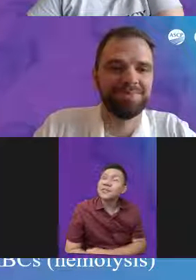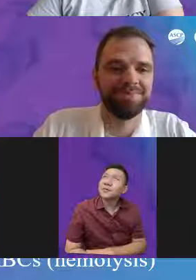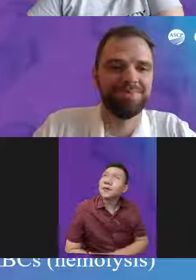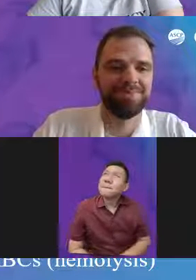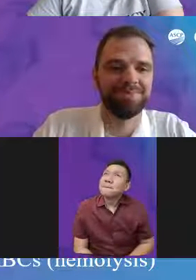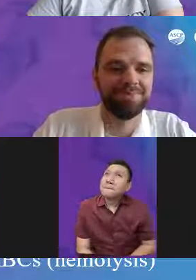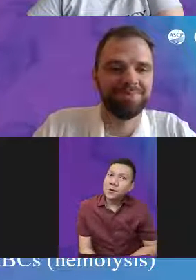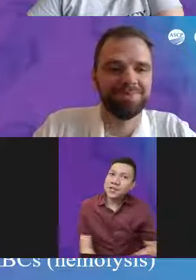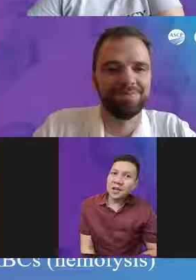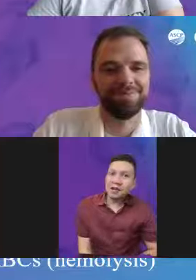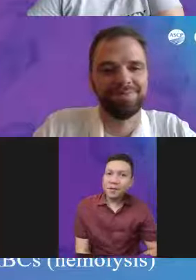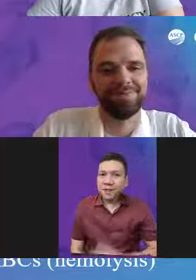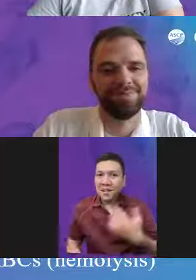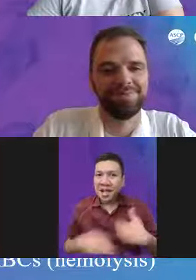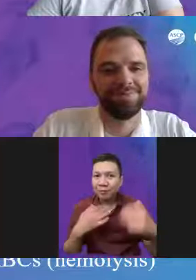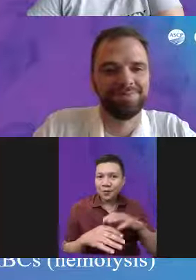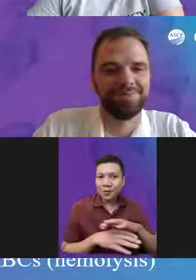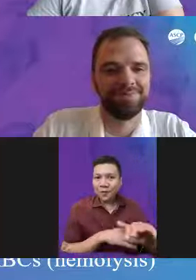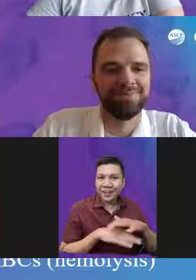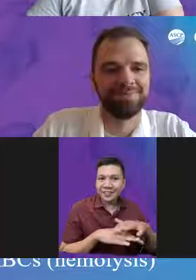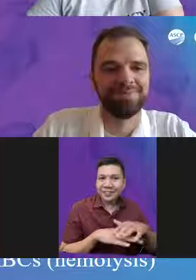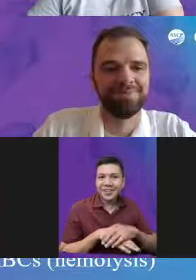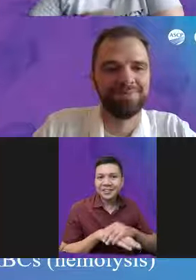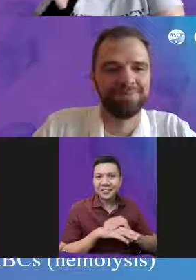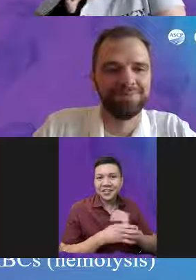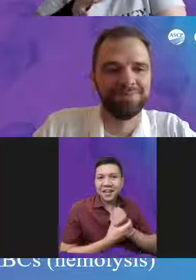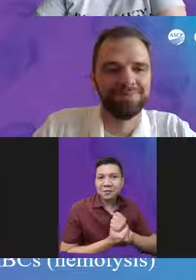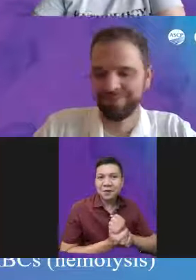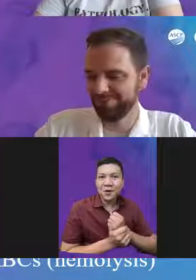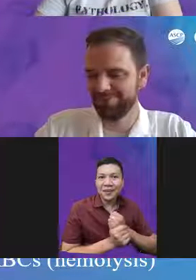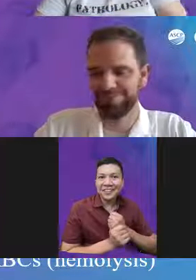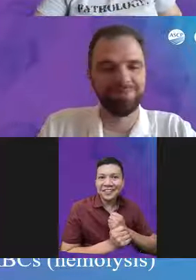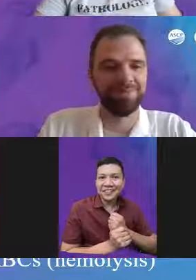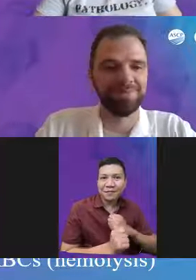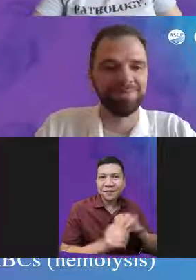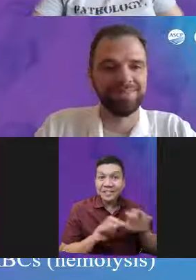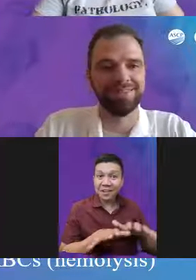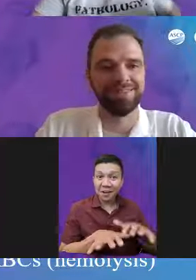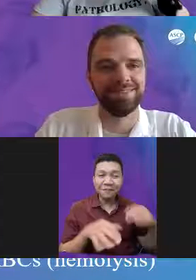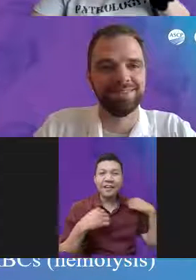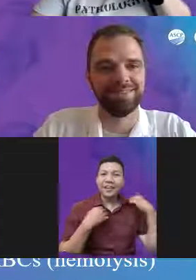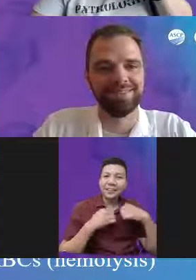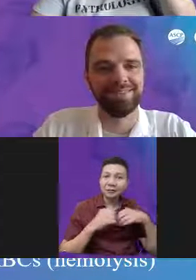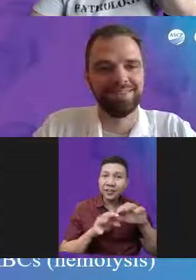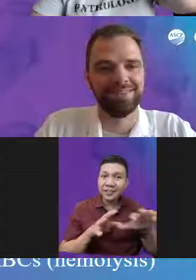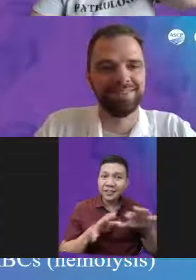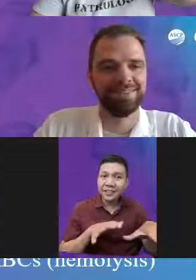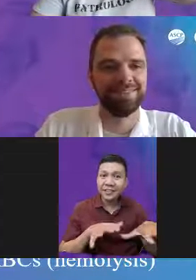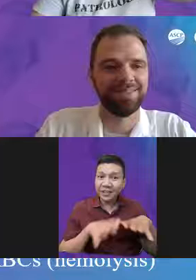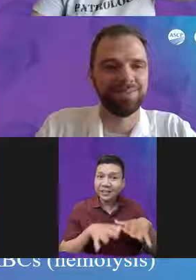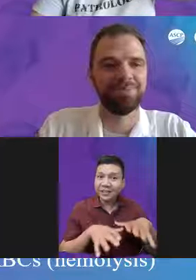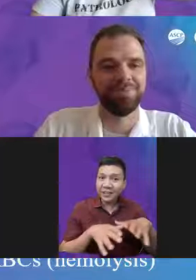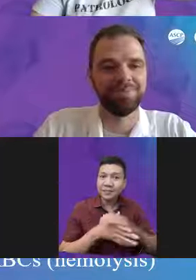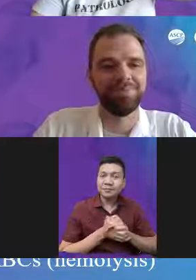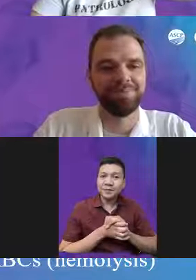I guess points from a laboratorian, the techniques that I would always think of is recognizing